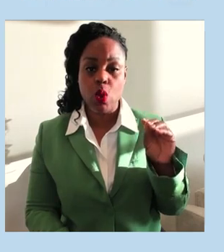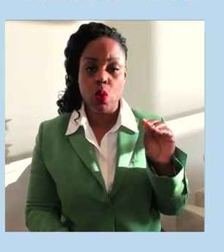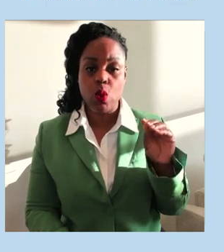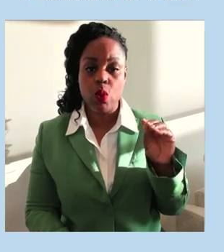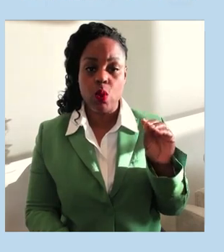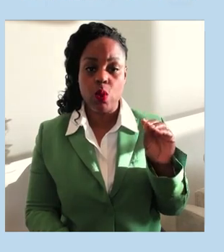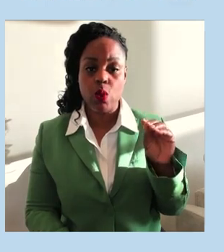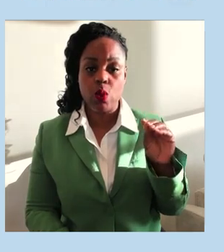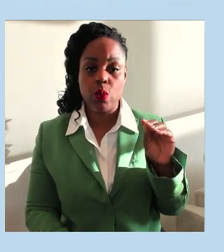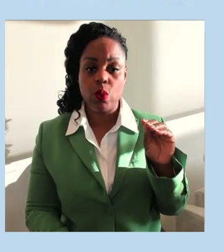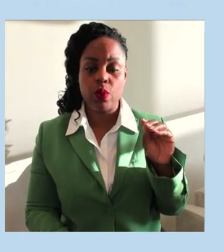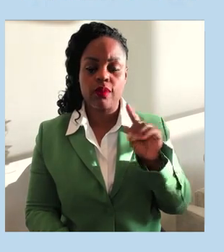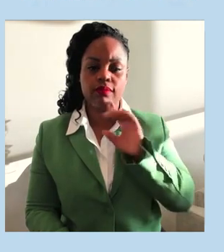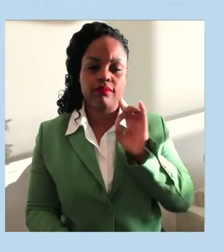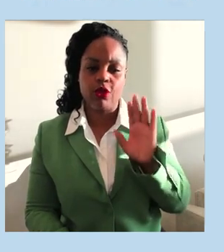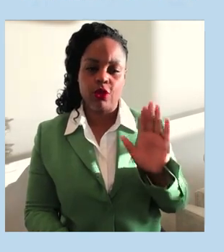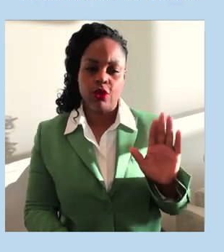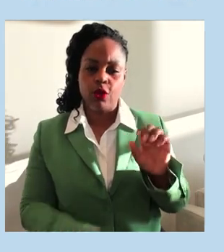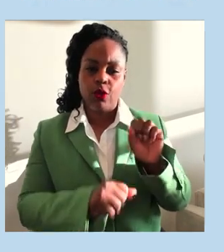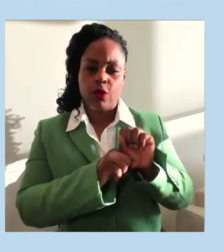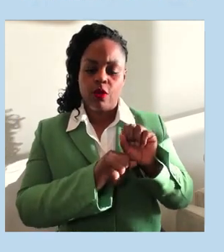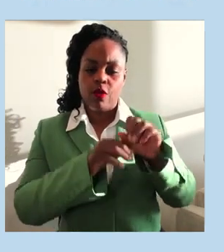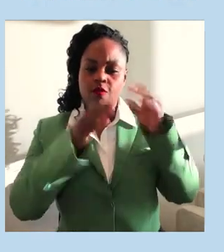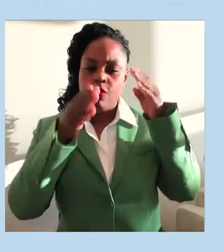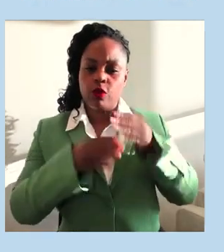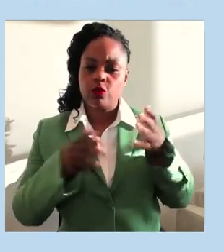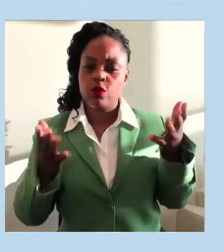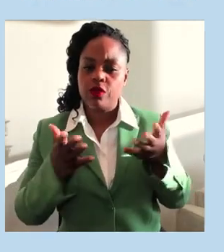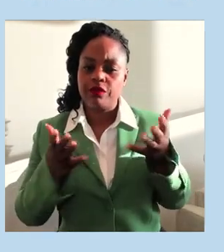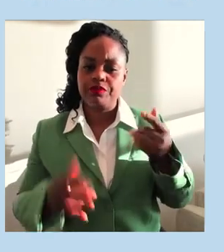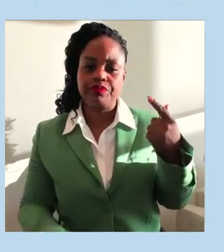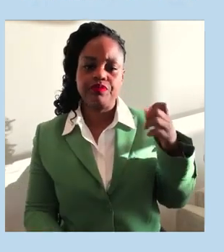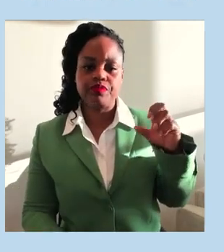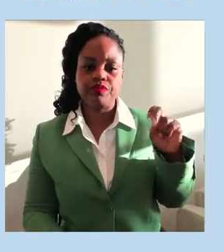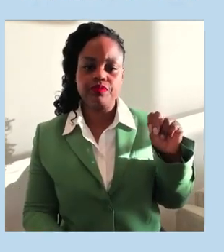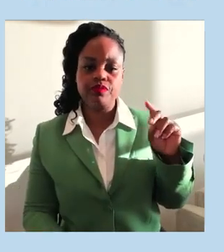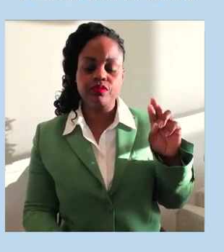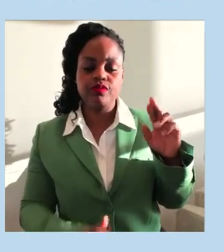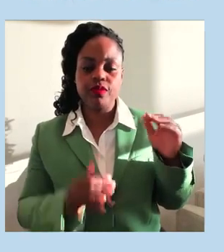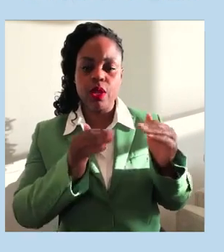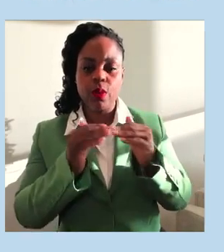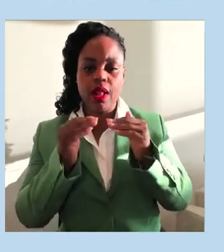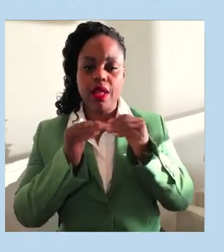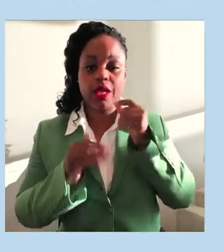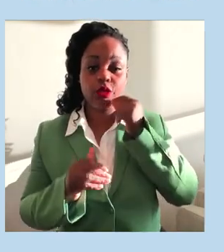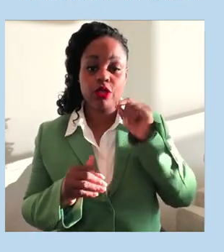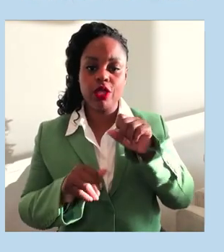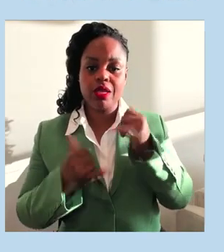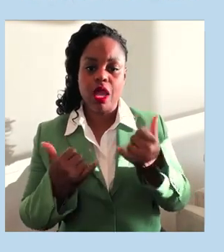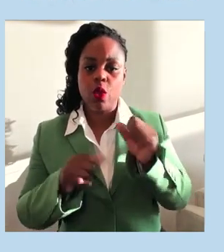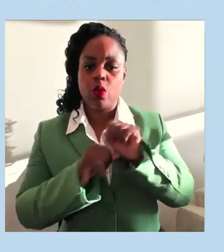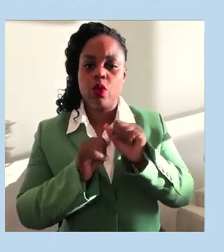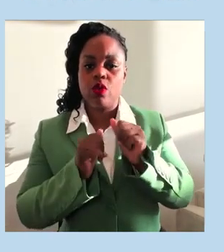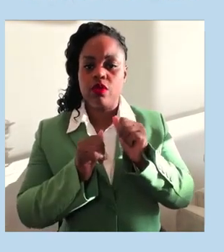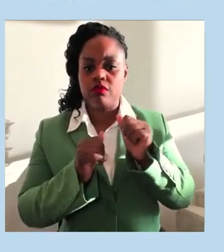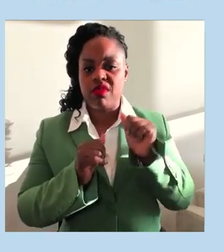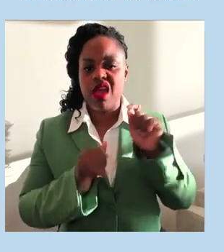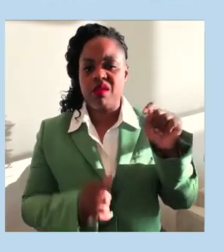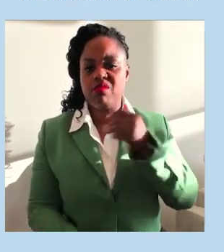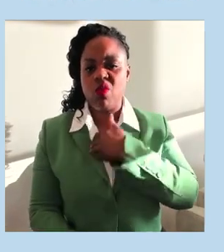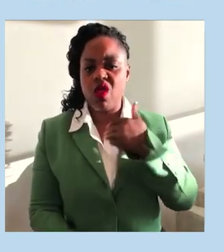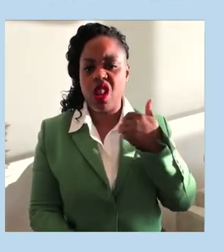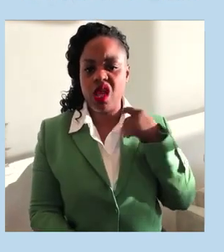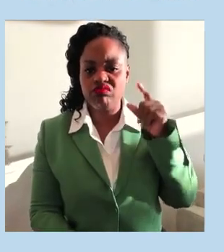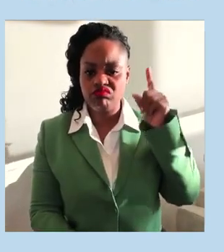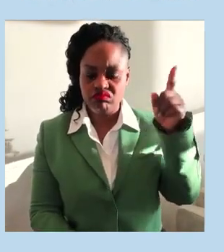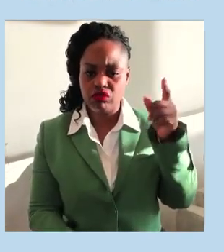can to organize support for Ukrainians in Poland. I look forward to hearing from her on our panel shortly. In Ukraine and around